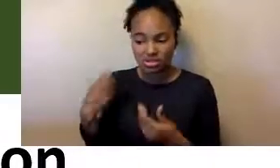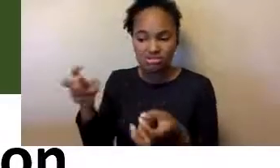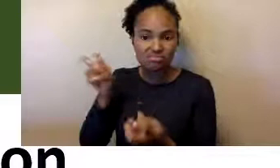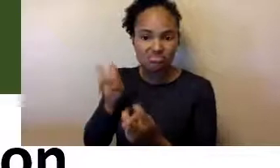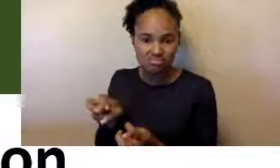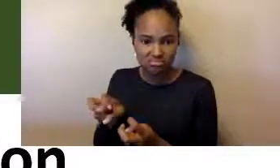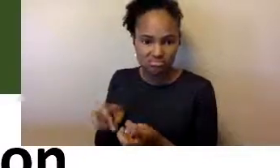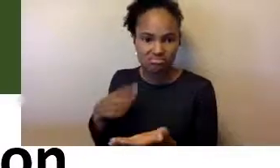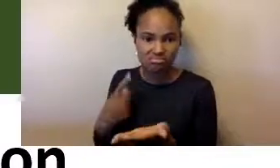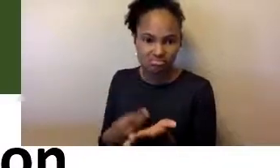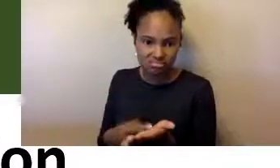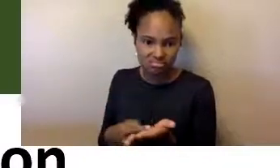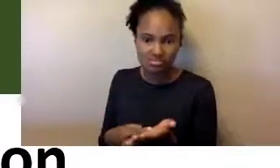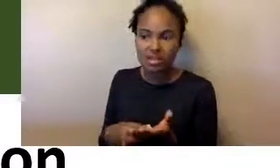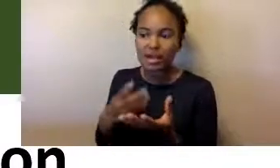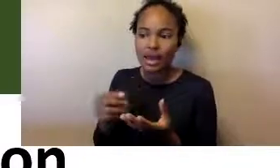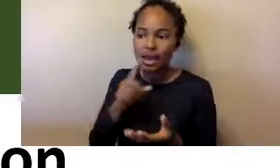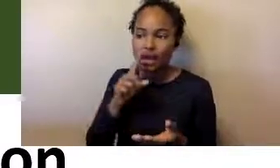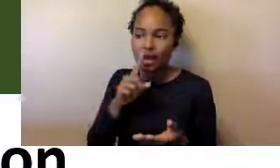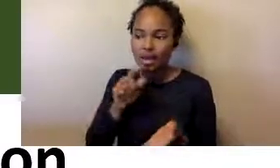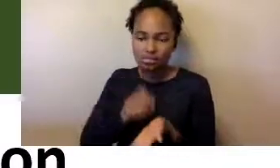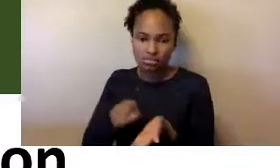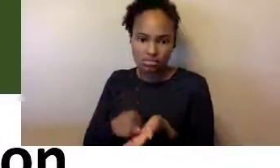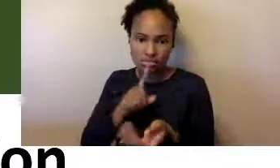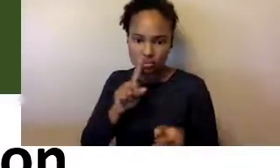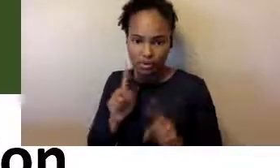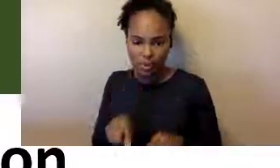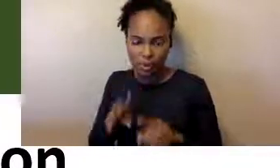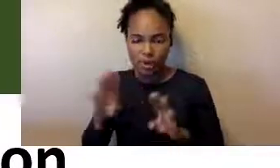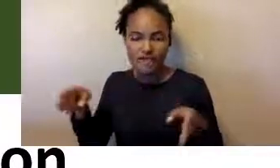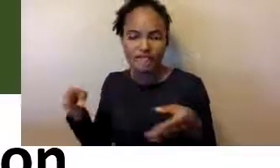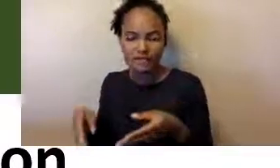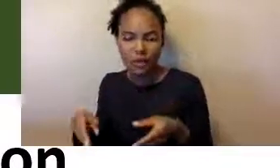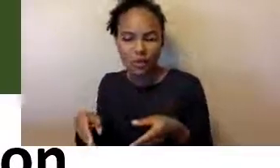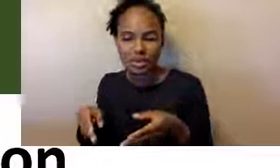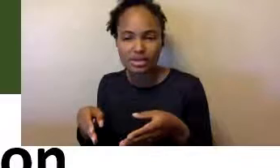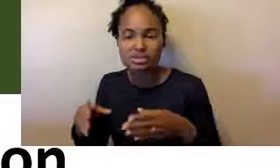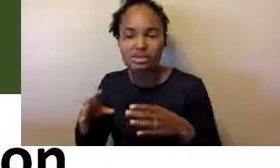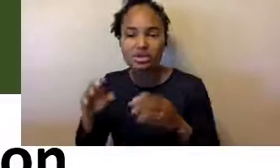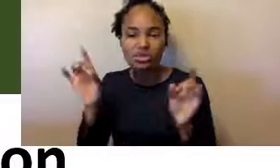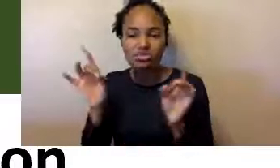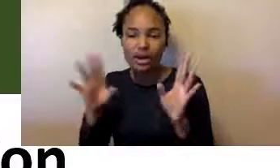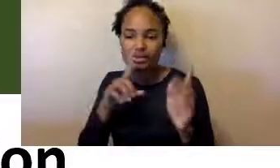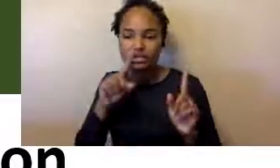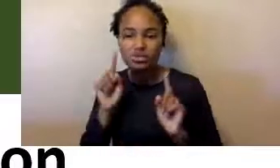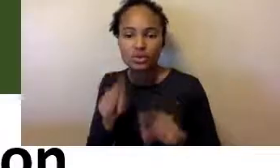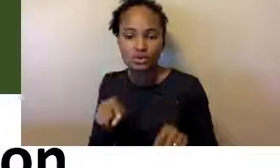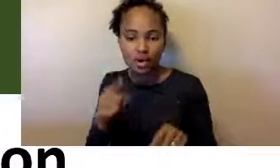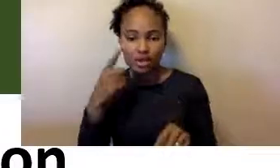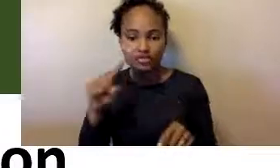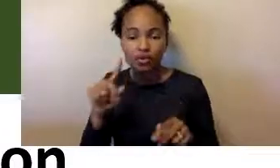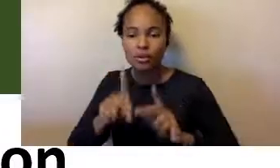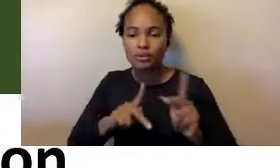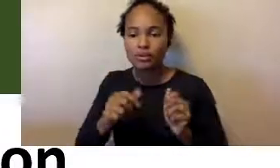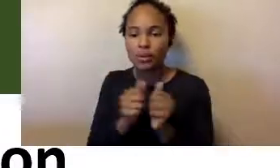a report. It was more focused on the crisis response for people with a dual